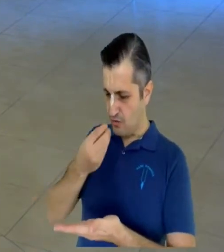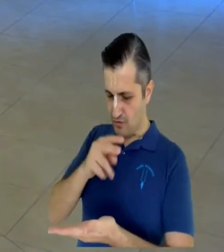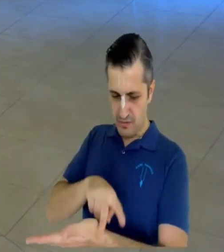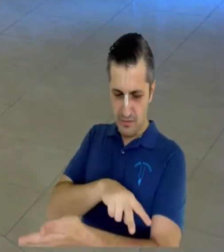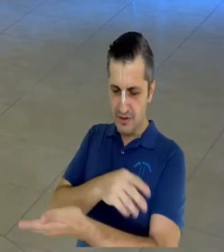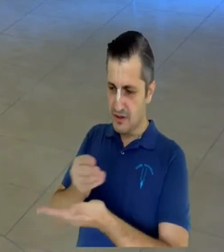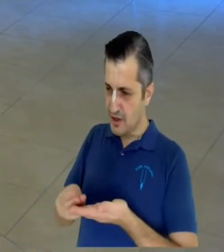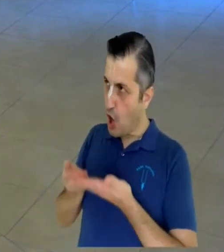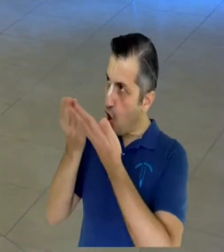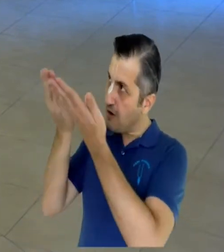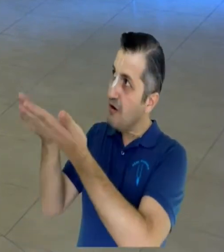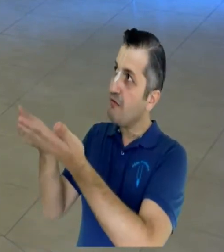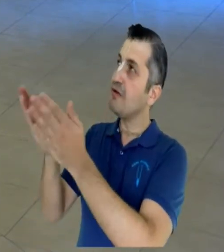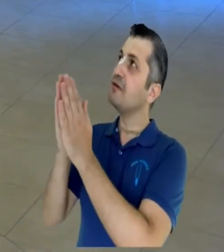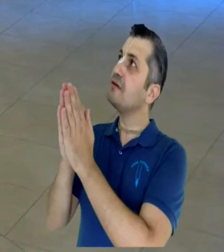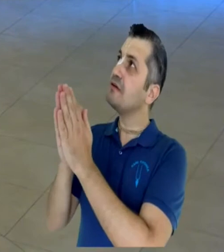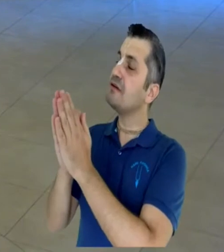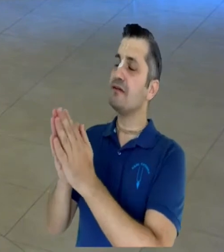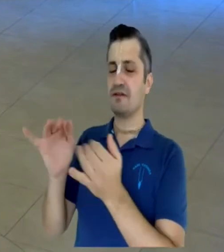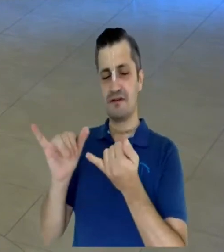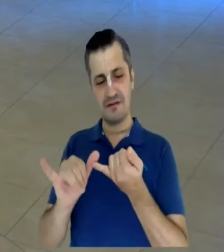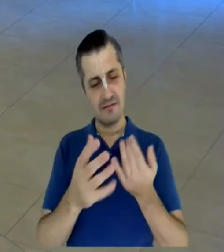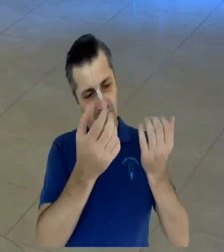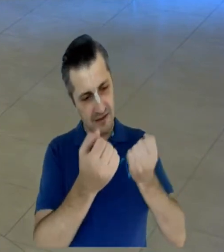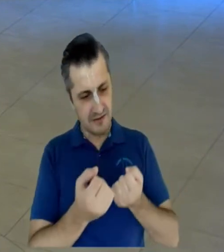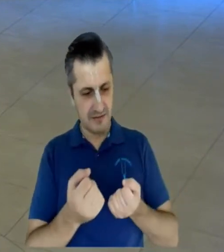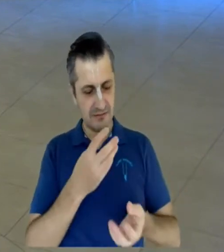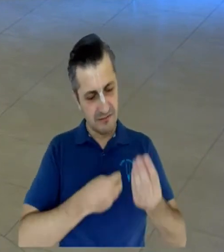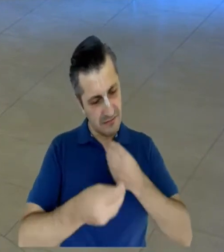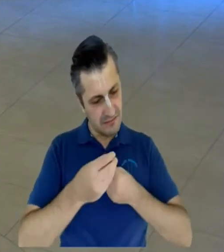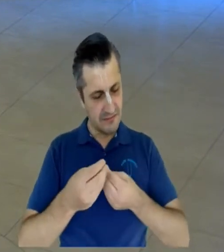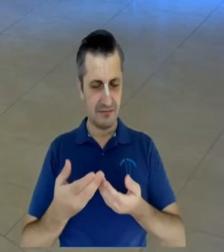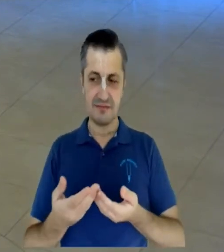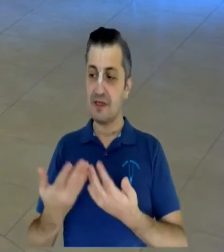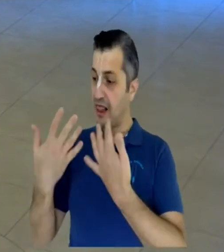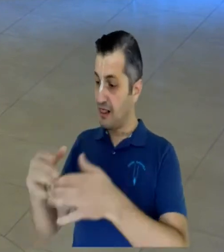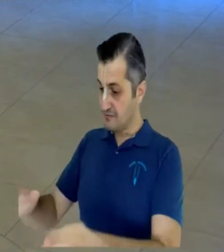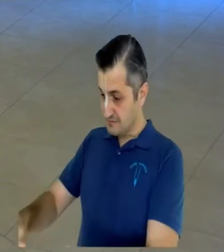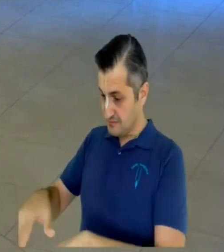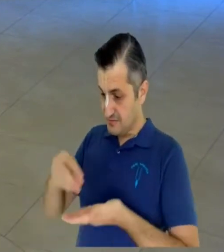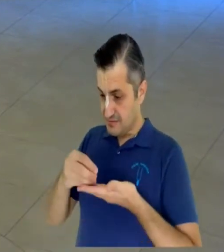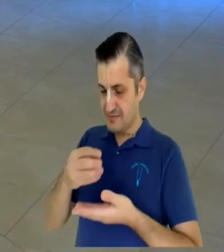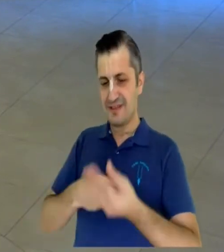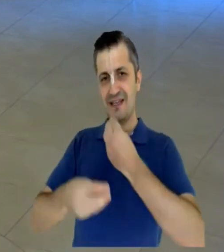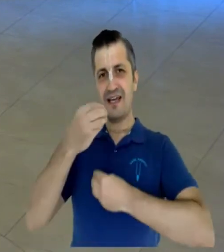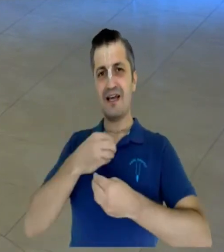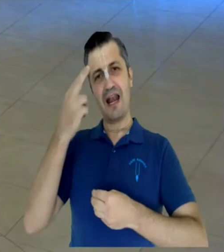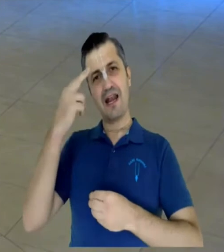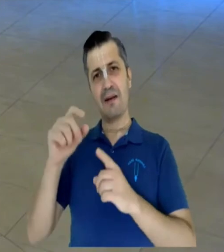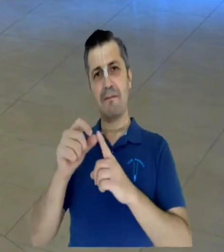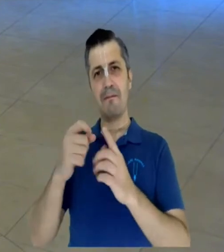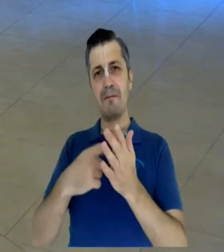honor the food stuff, and then it will become sanctified food stuff, which we call prasadam. So prasadam means